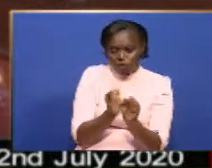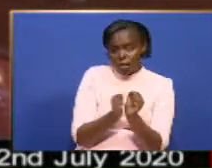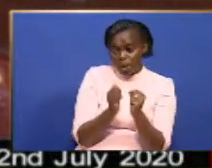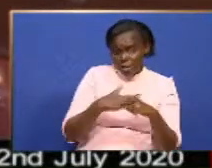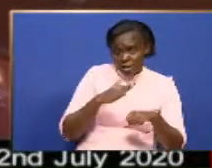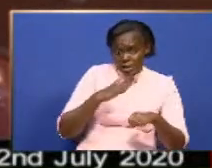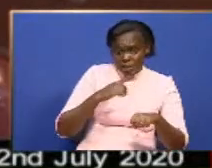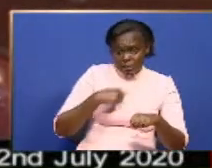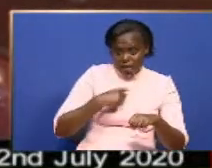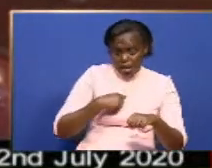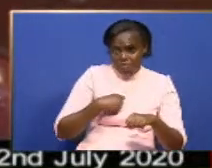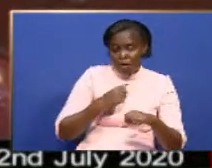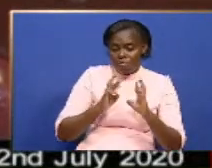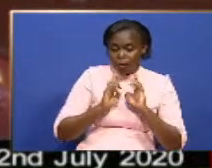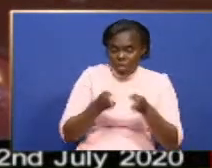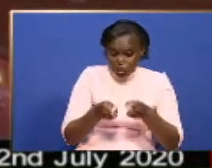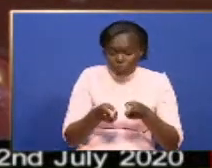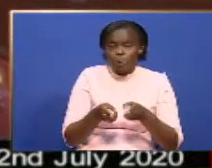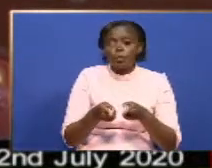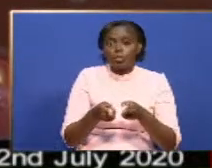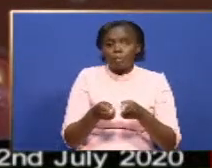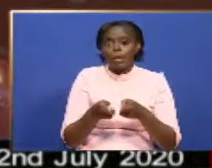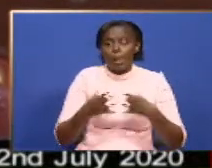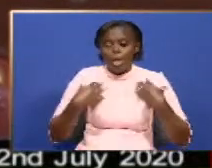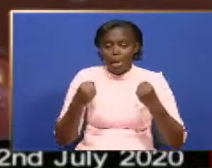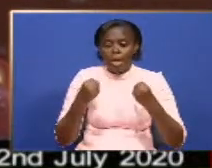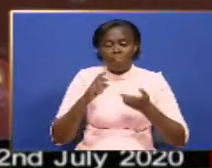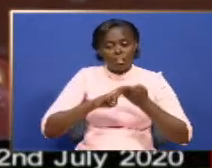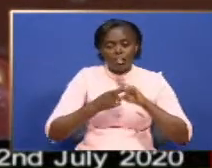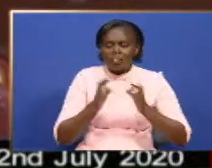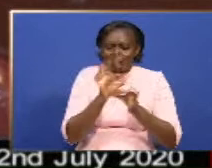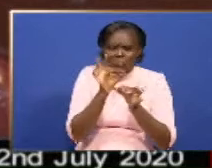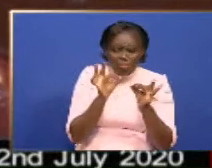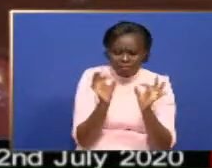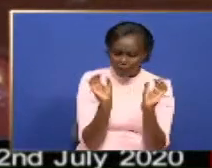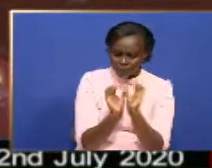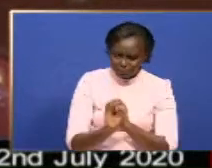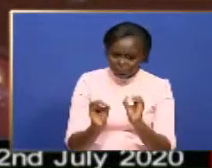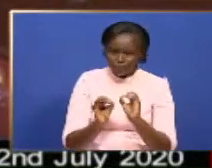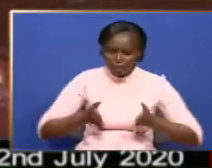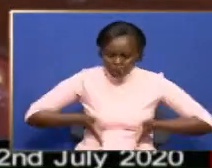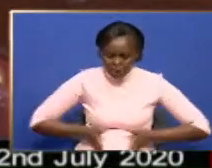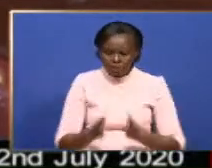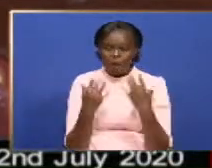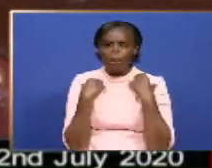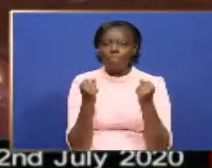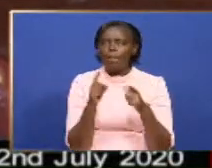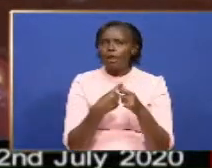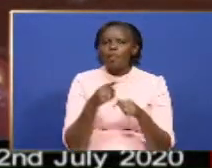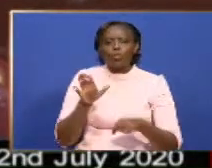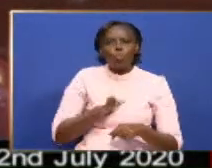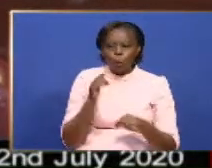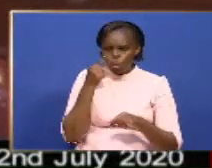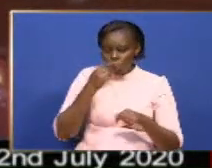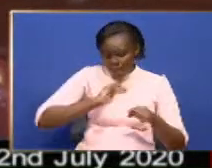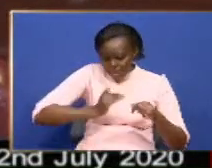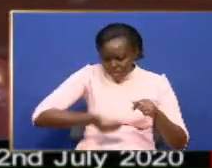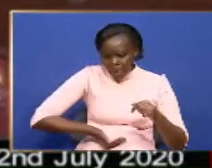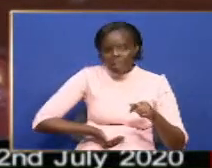you have responses that are health-related and you don't specify reproductive health, that women who are pregnant